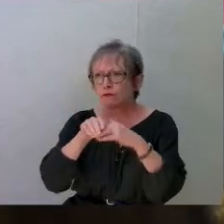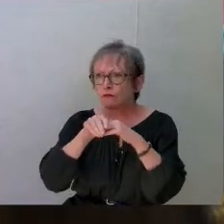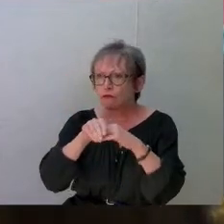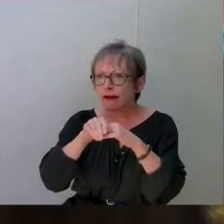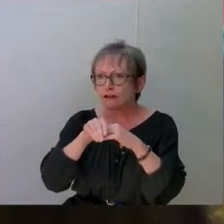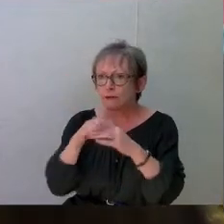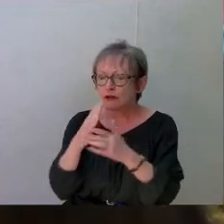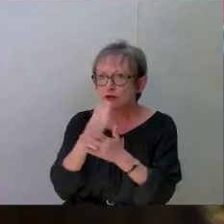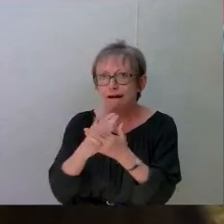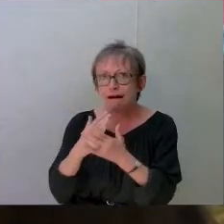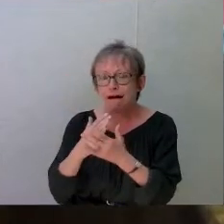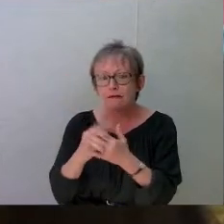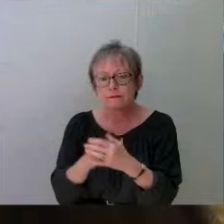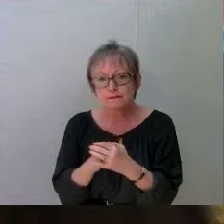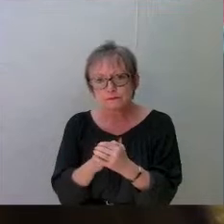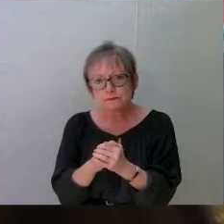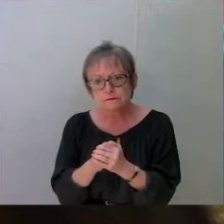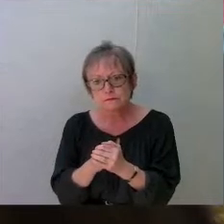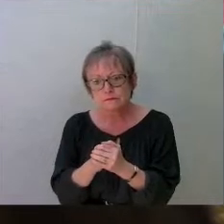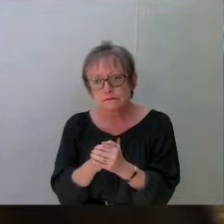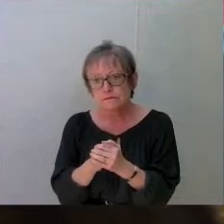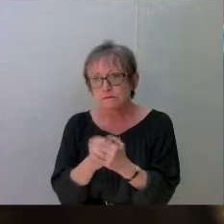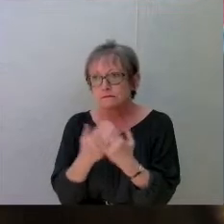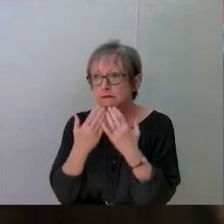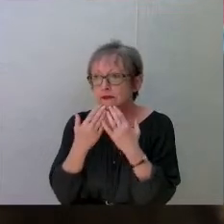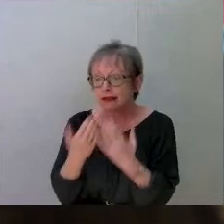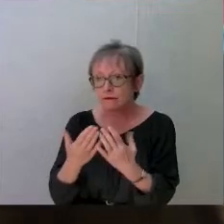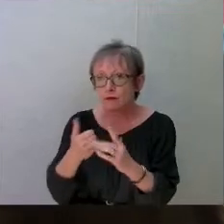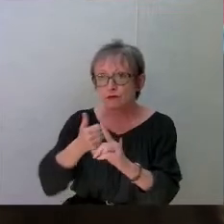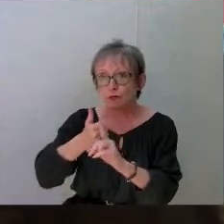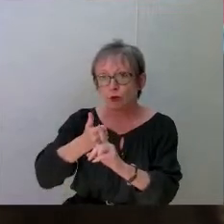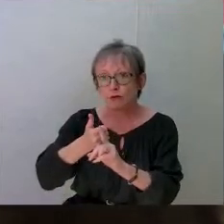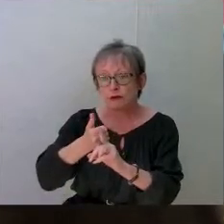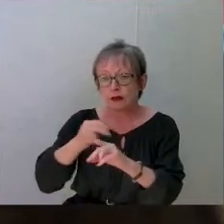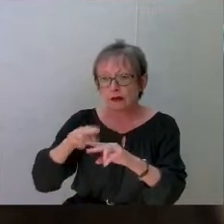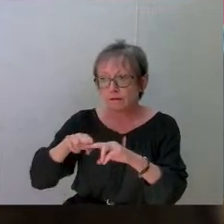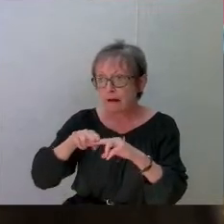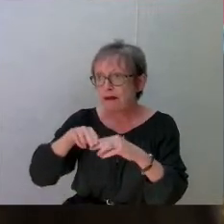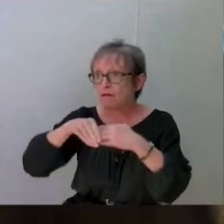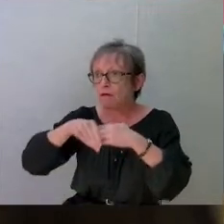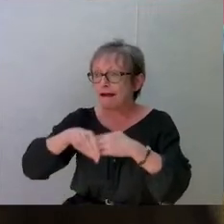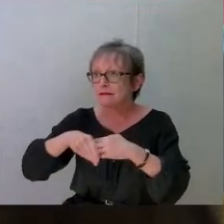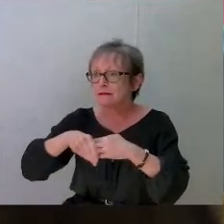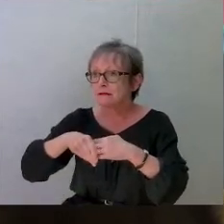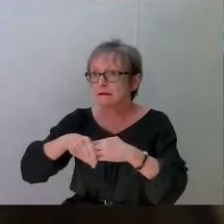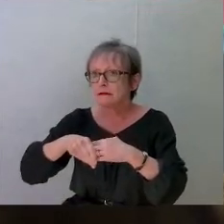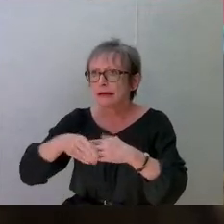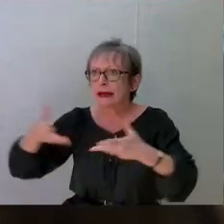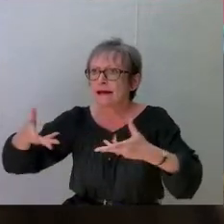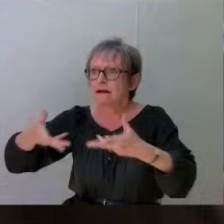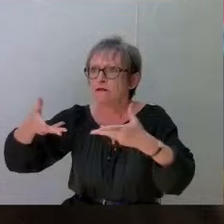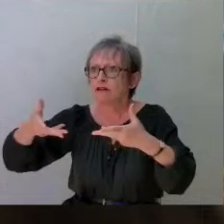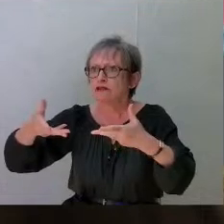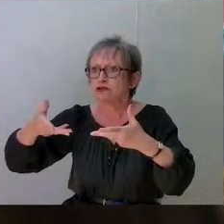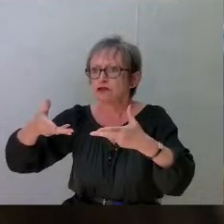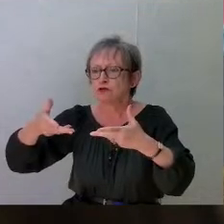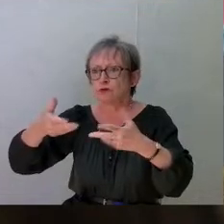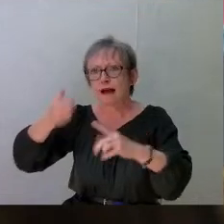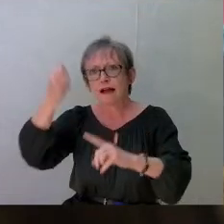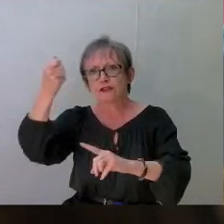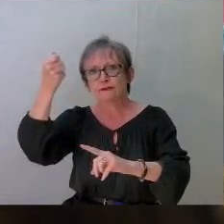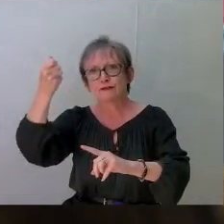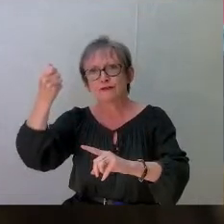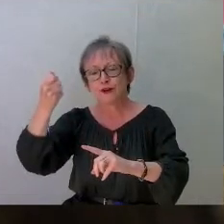friendships shared. We give thanks for the support of family and friends who encouraged us to achieve